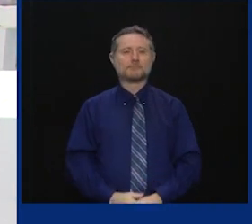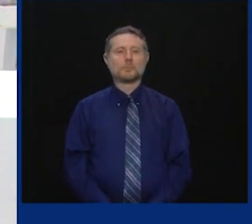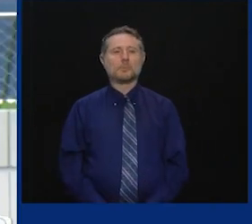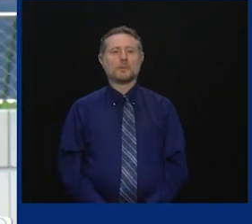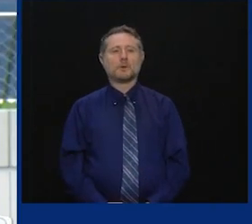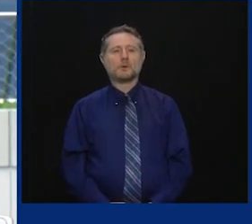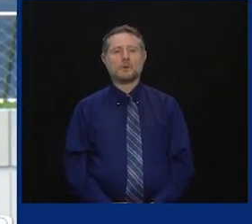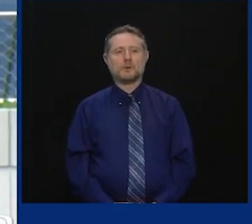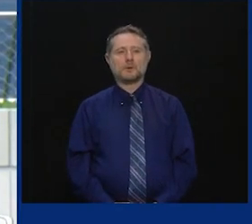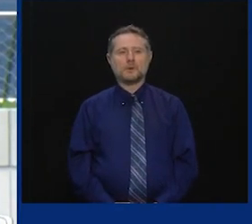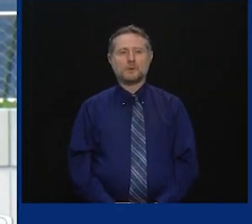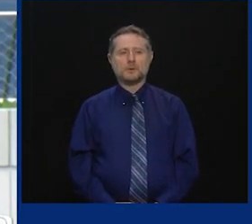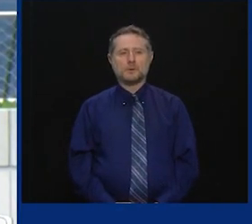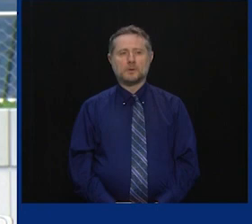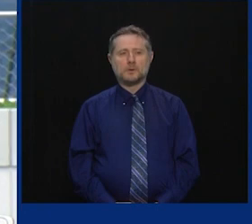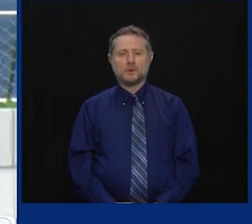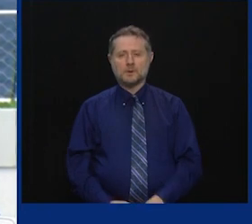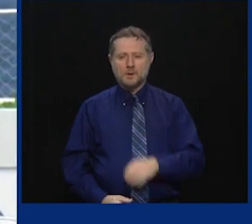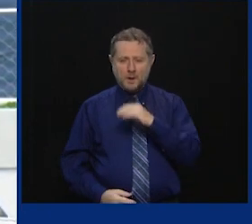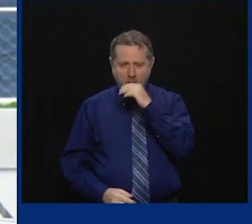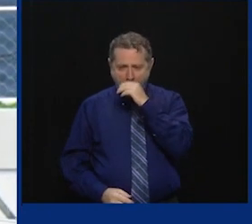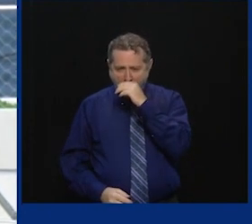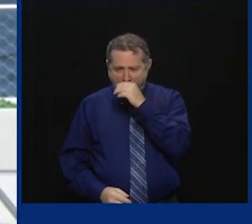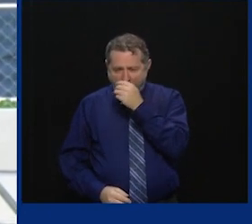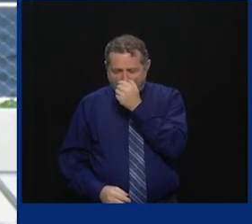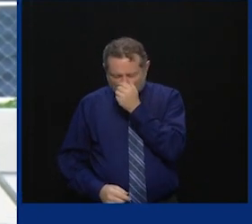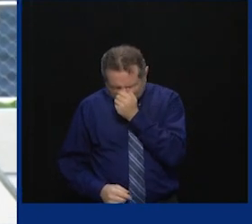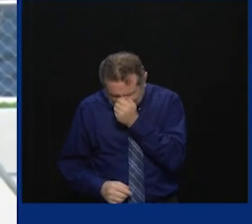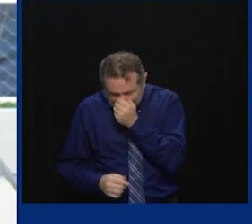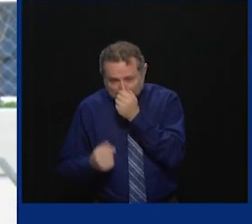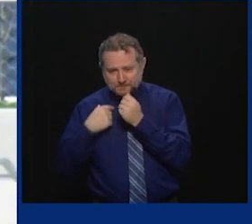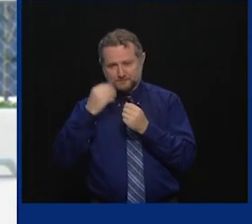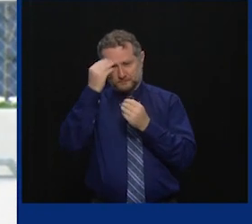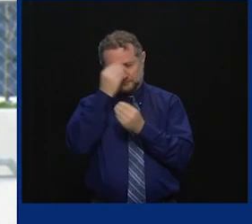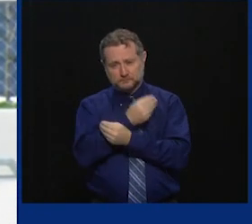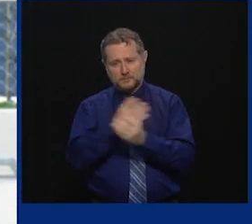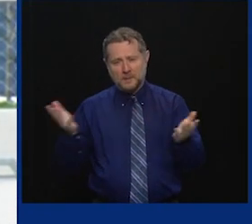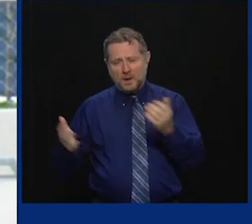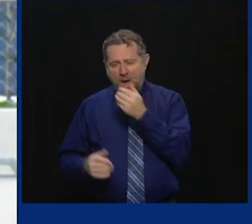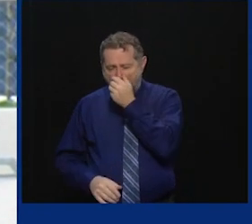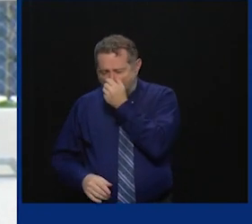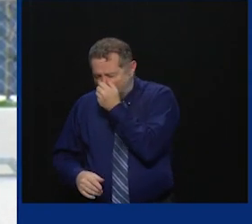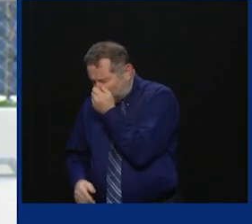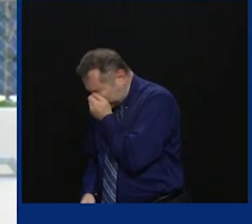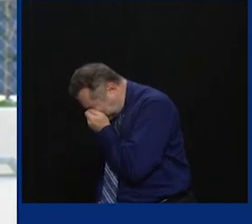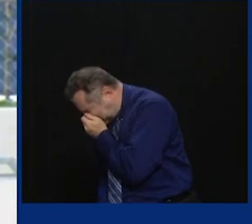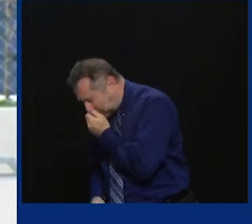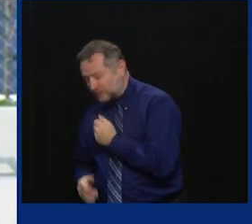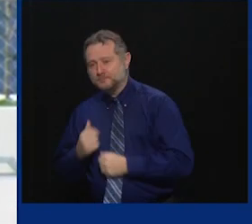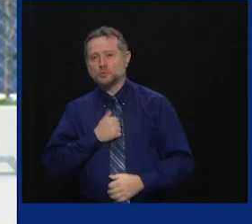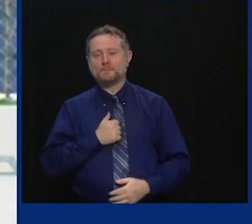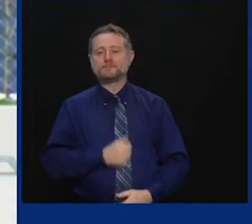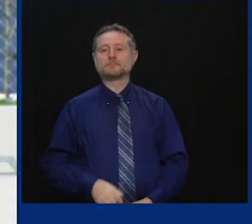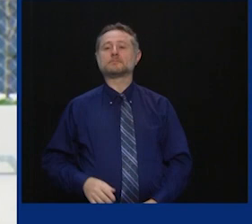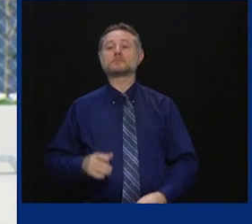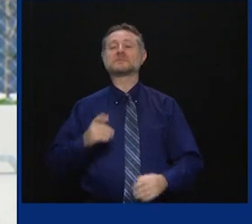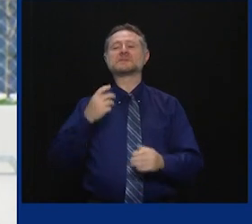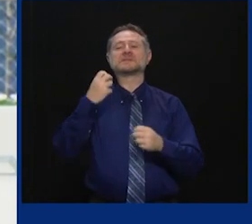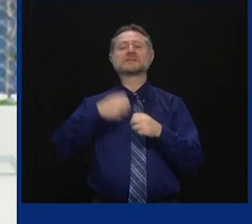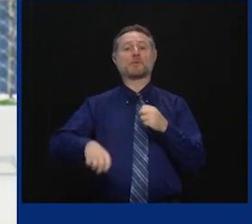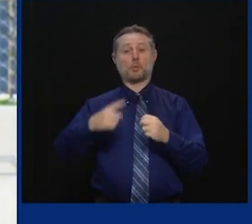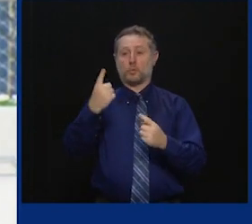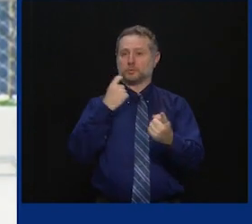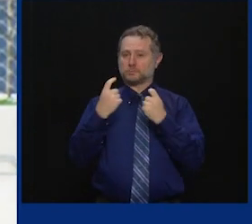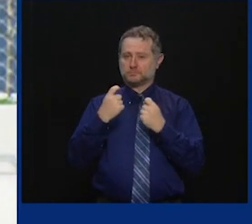All right. Here's the rules. Hard questions go to him. I'll take the easy ones, okay? We got that covered? All right, thank